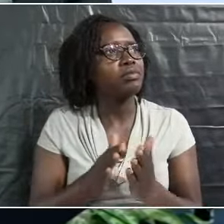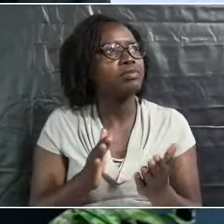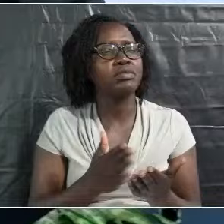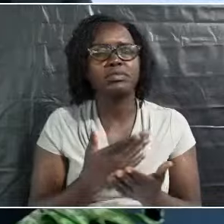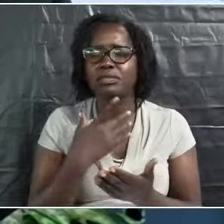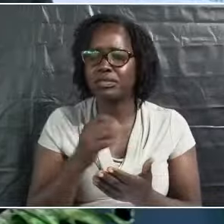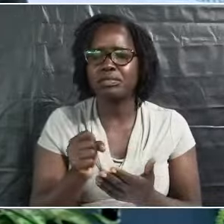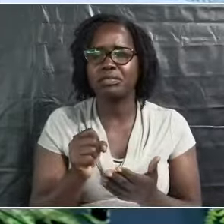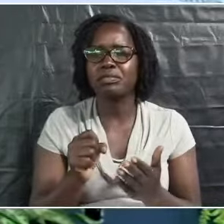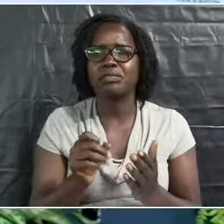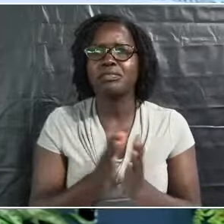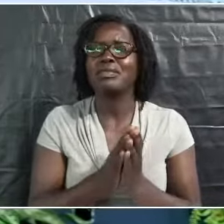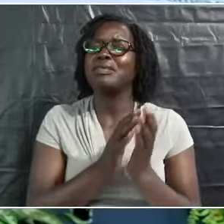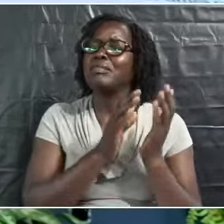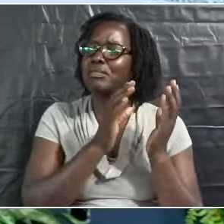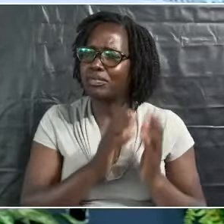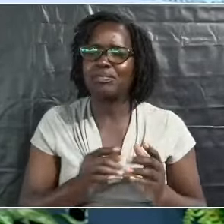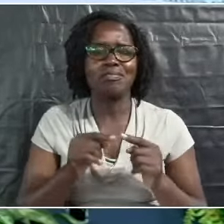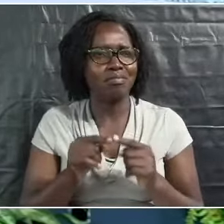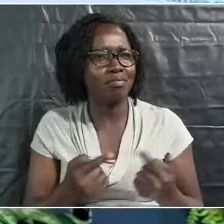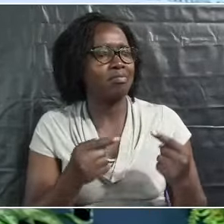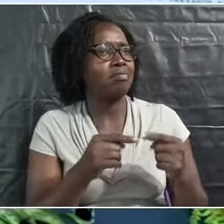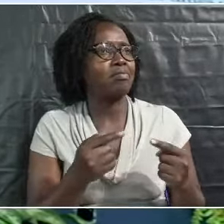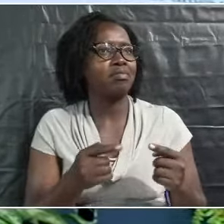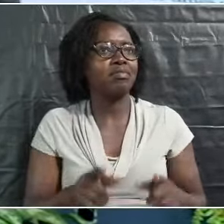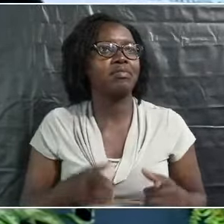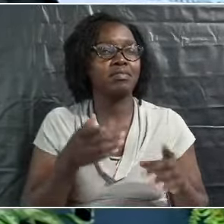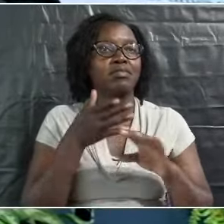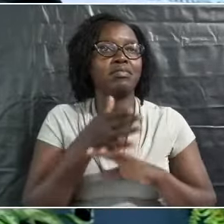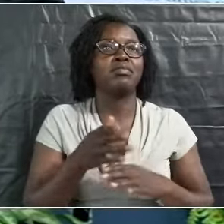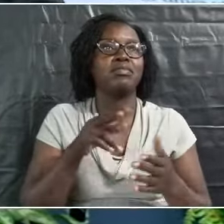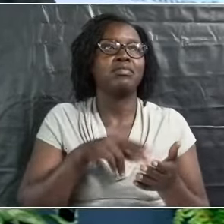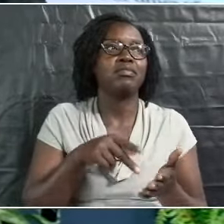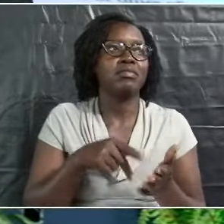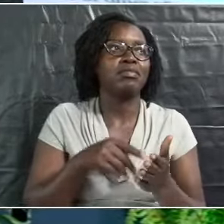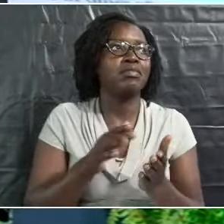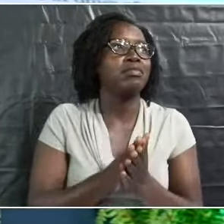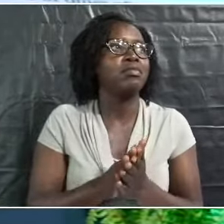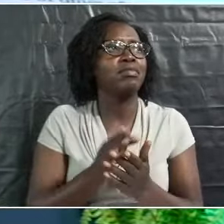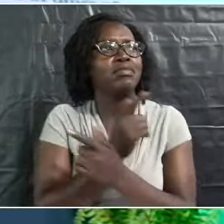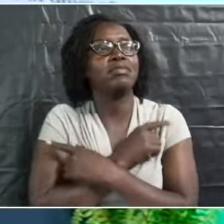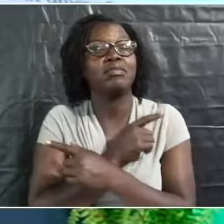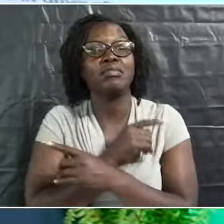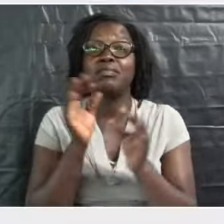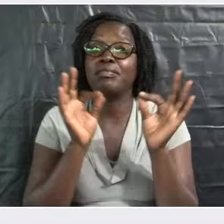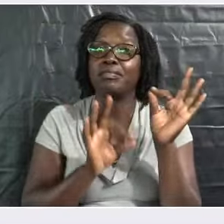distortion, many behavior distortion, living beyond our means, love of fashion,